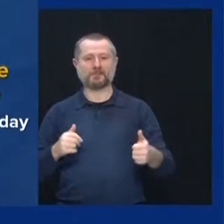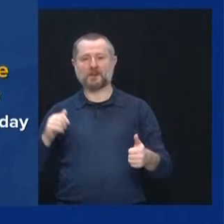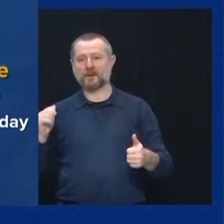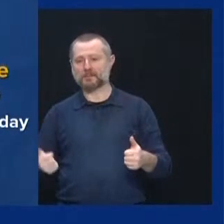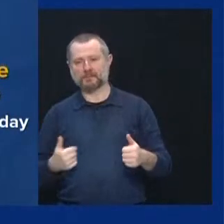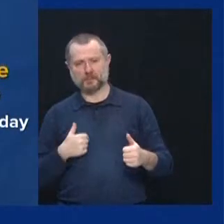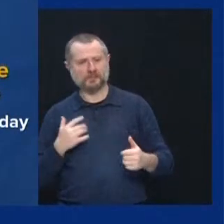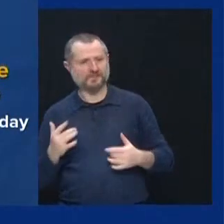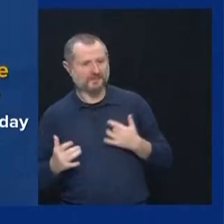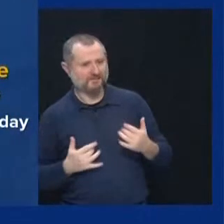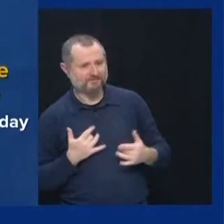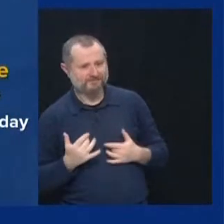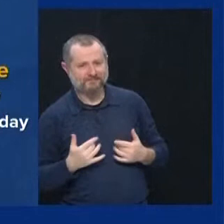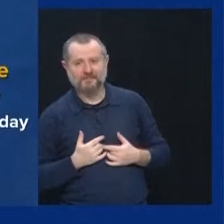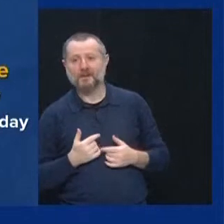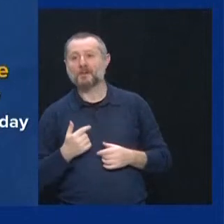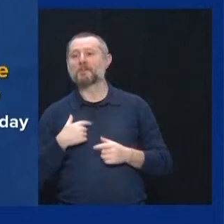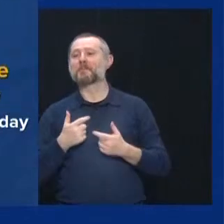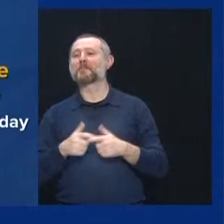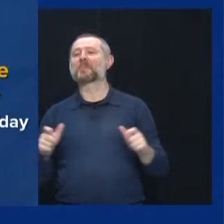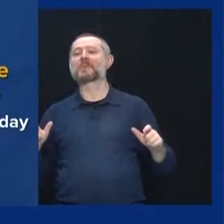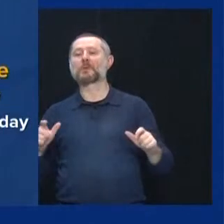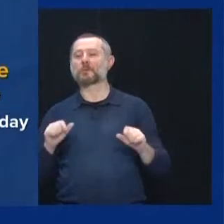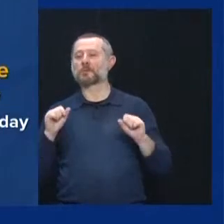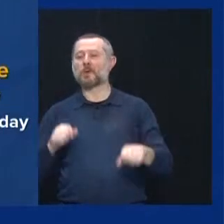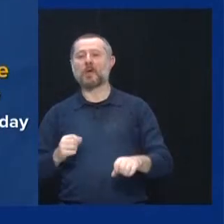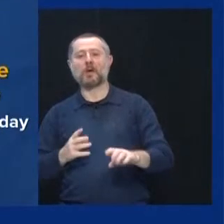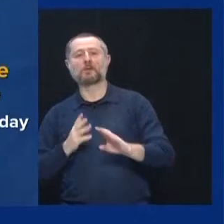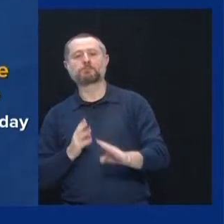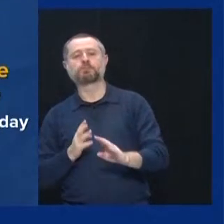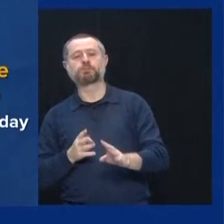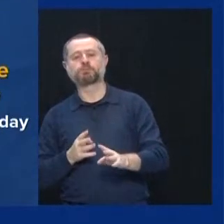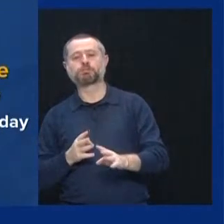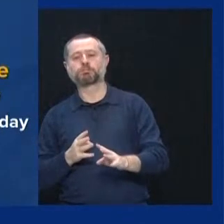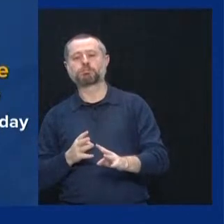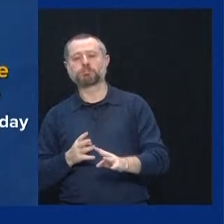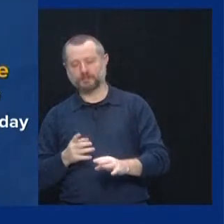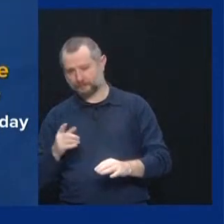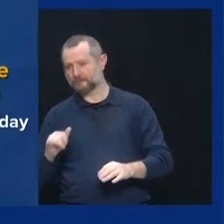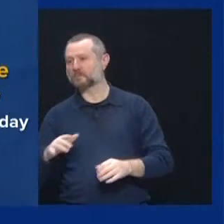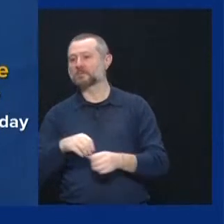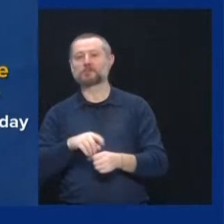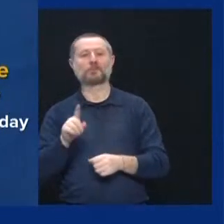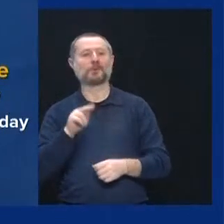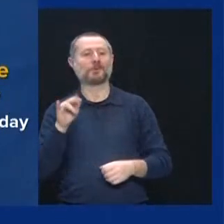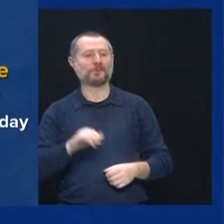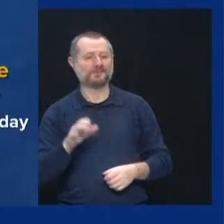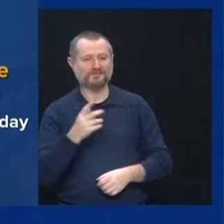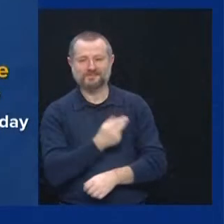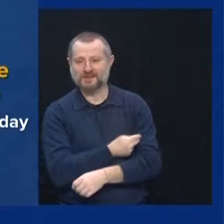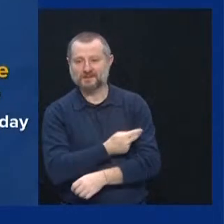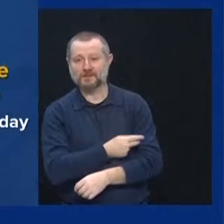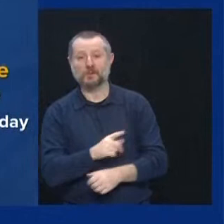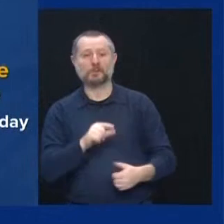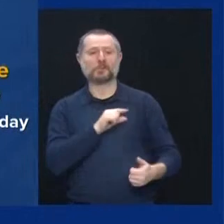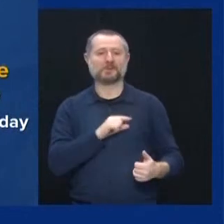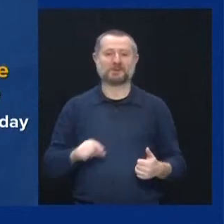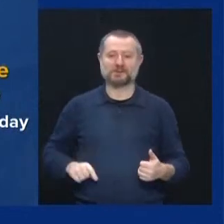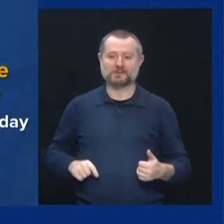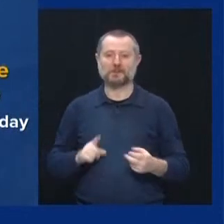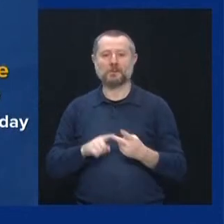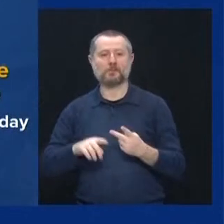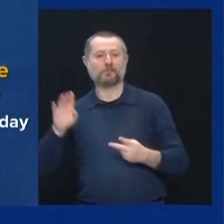about. Mass vaccination sites in New York City, in Queens and